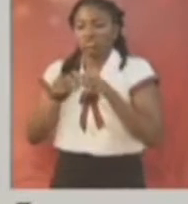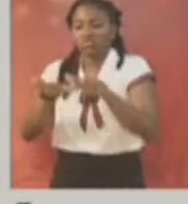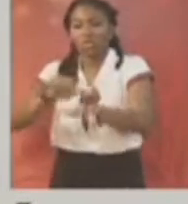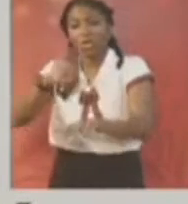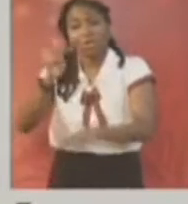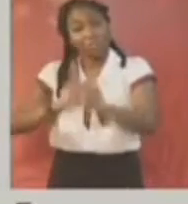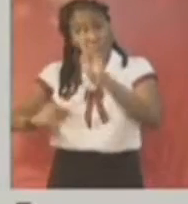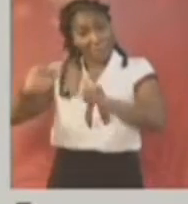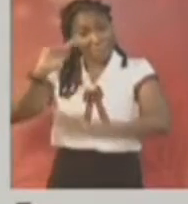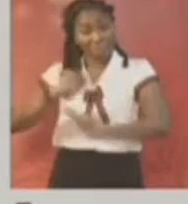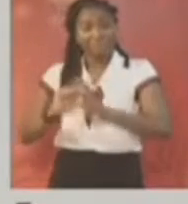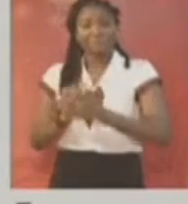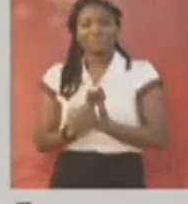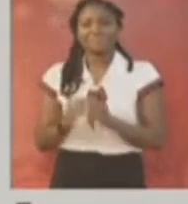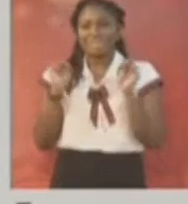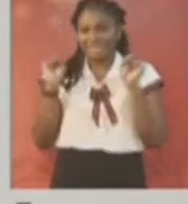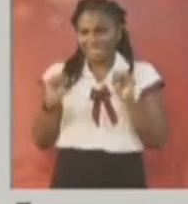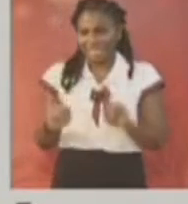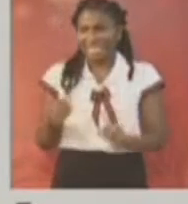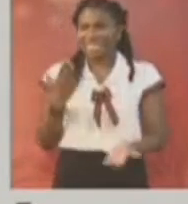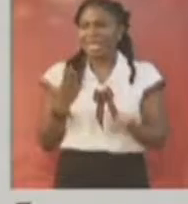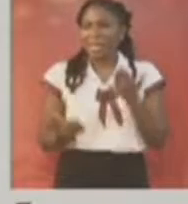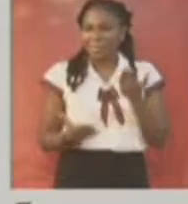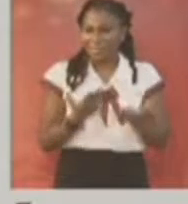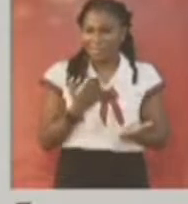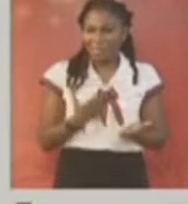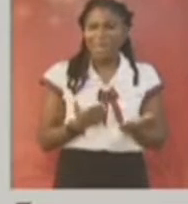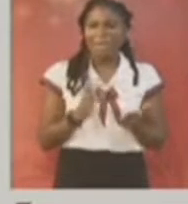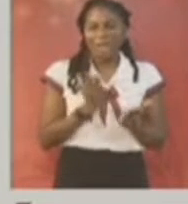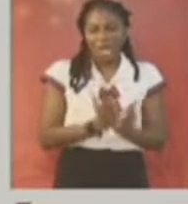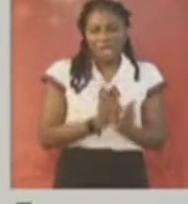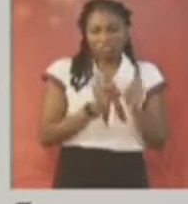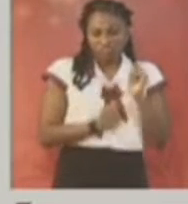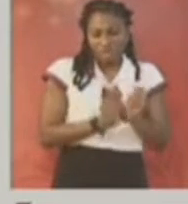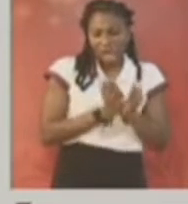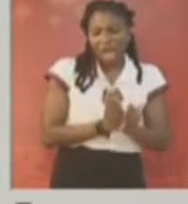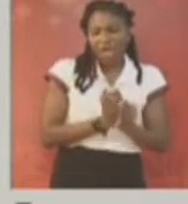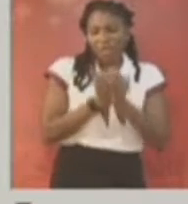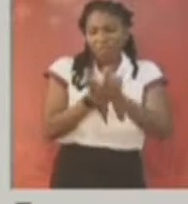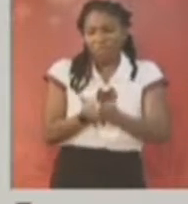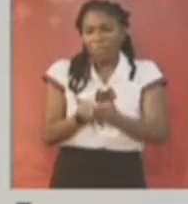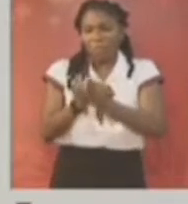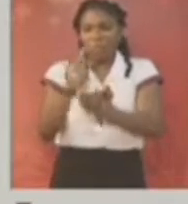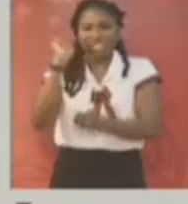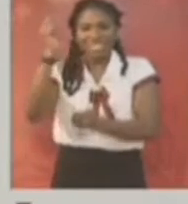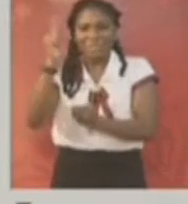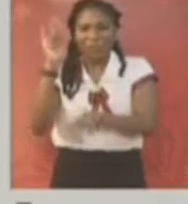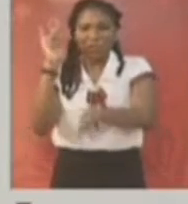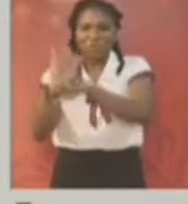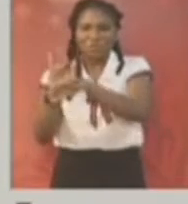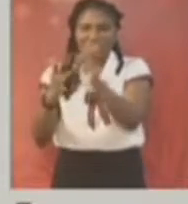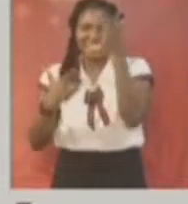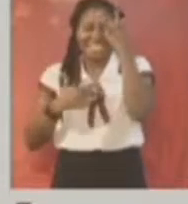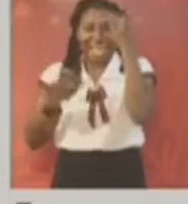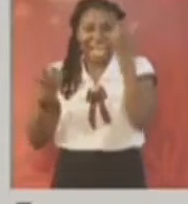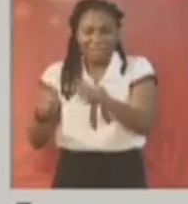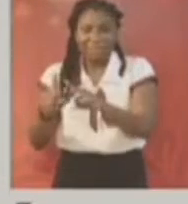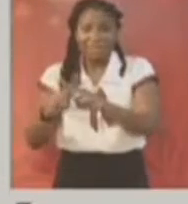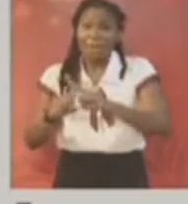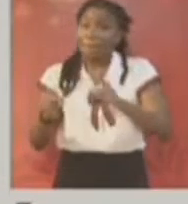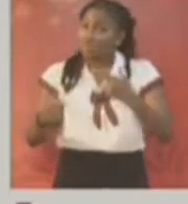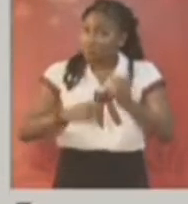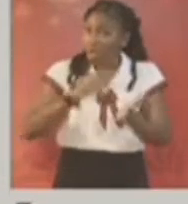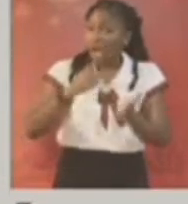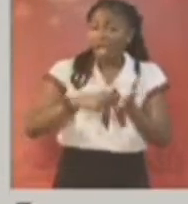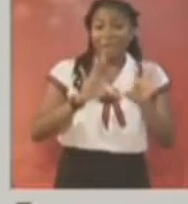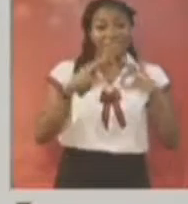been introduction because of travel between the two islands, the ongoing transmission within family